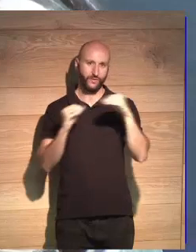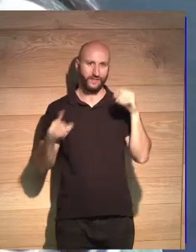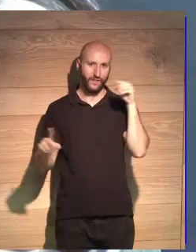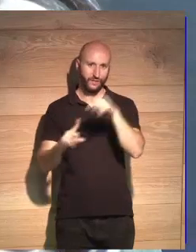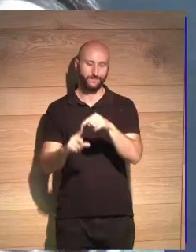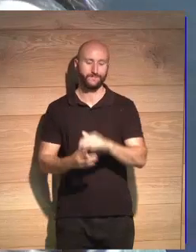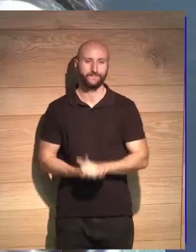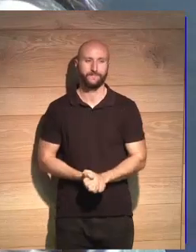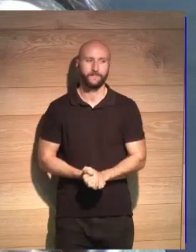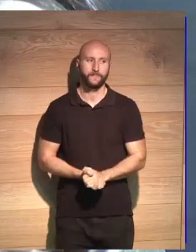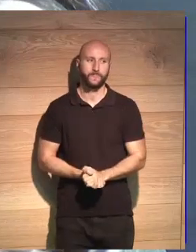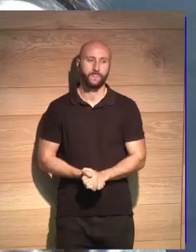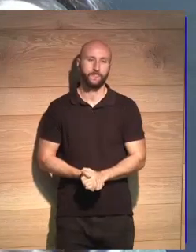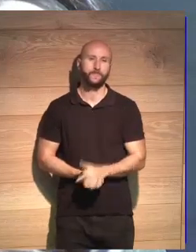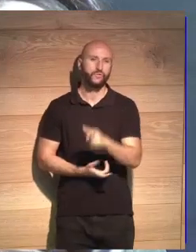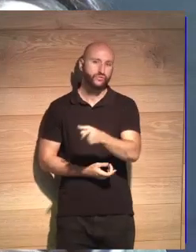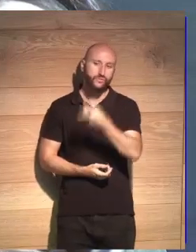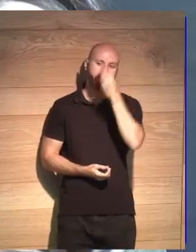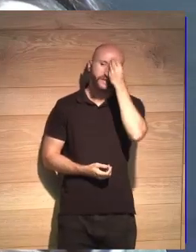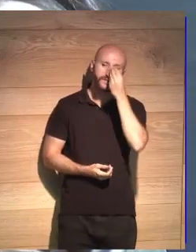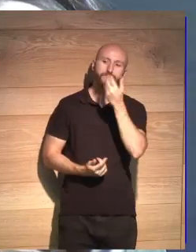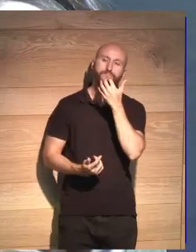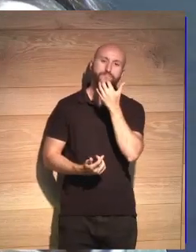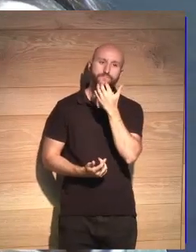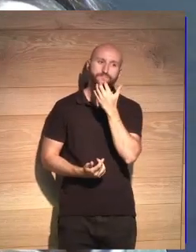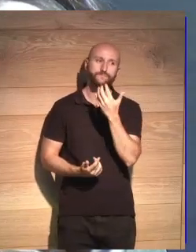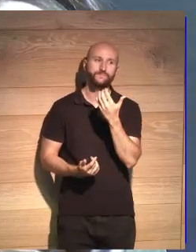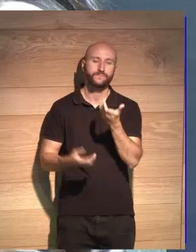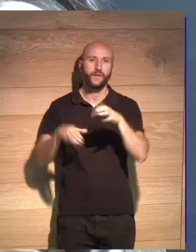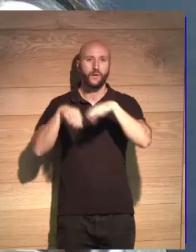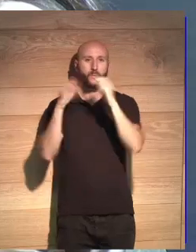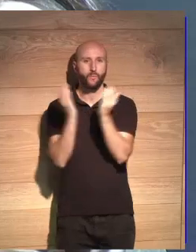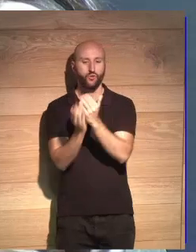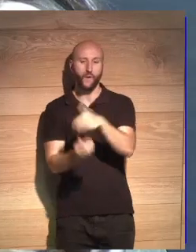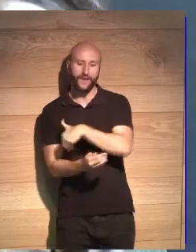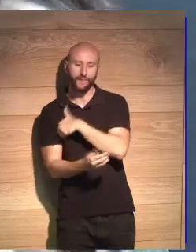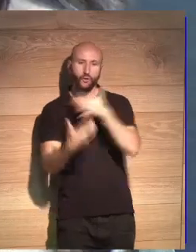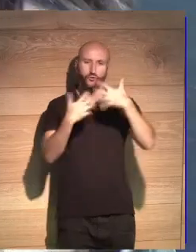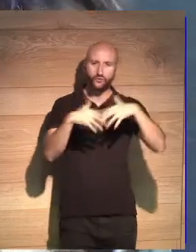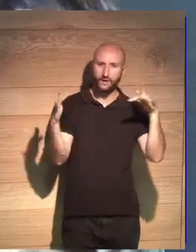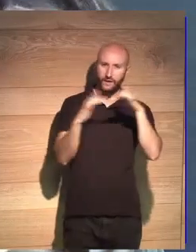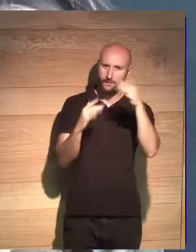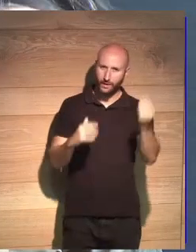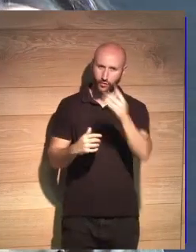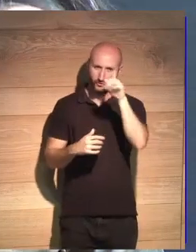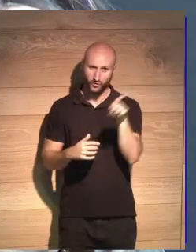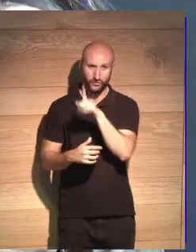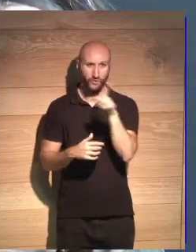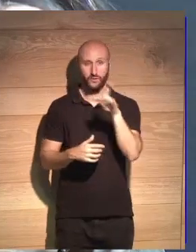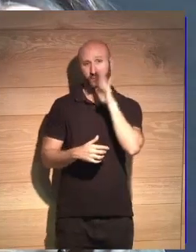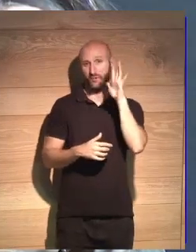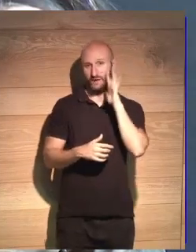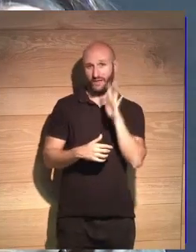universities. In this sense, do you believe that the relationship between the academia and the industry could